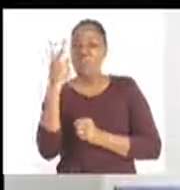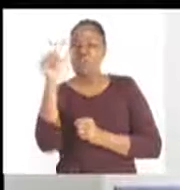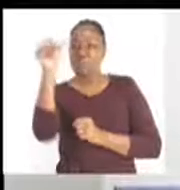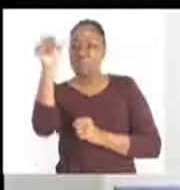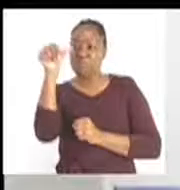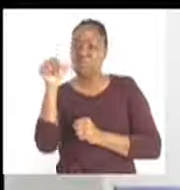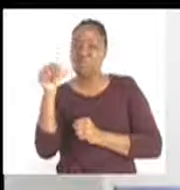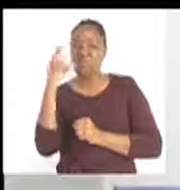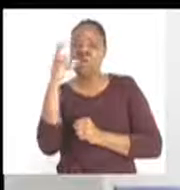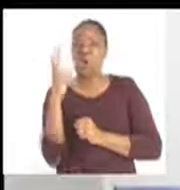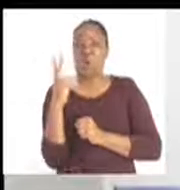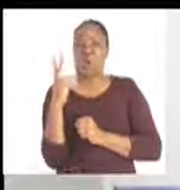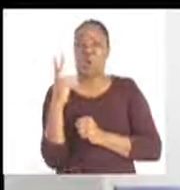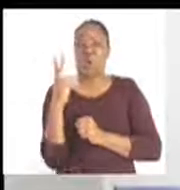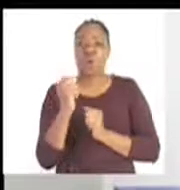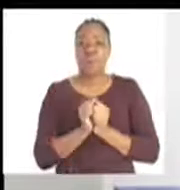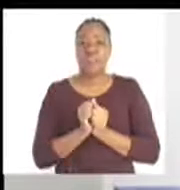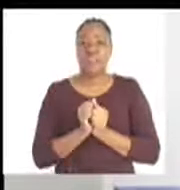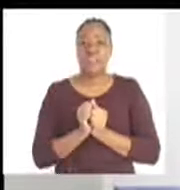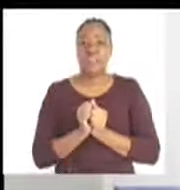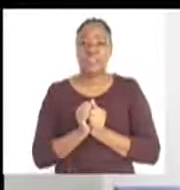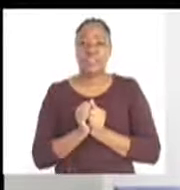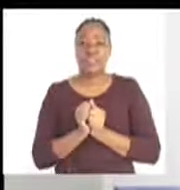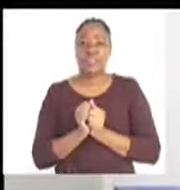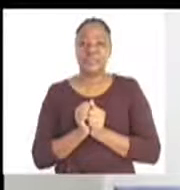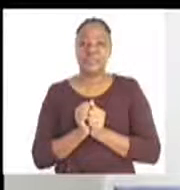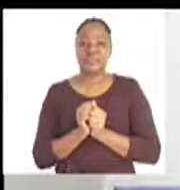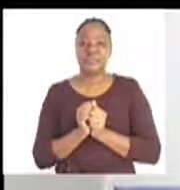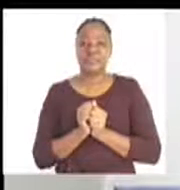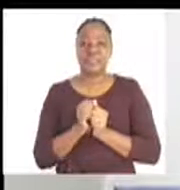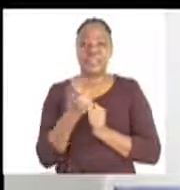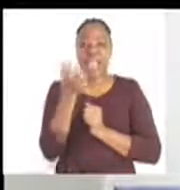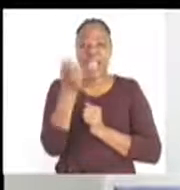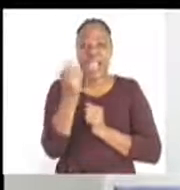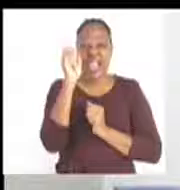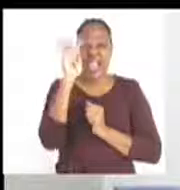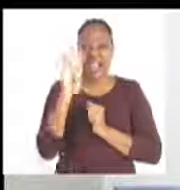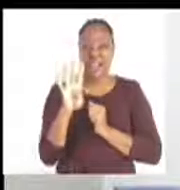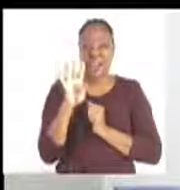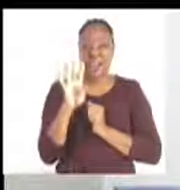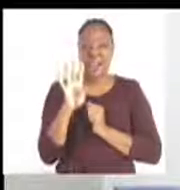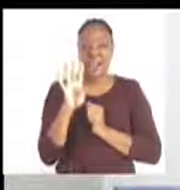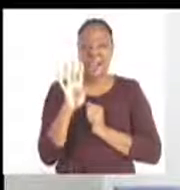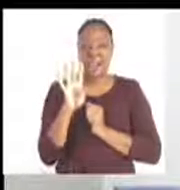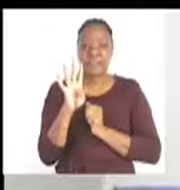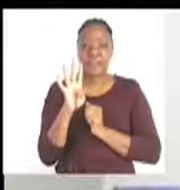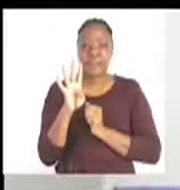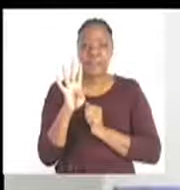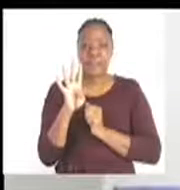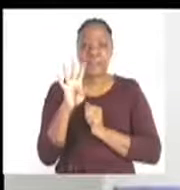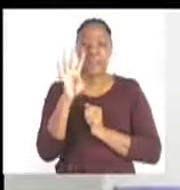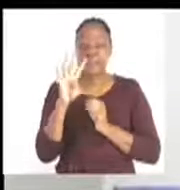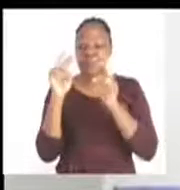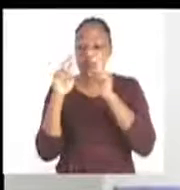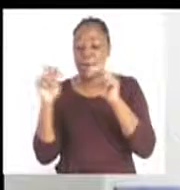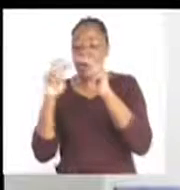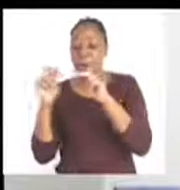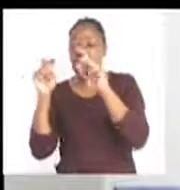card. I have a 4. Now I need to check for a 4.